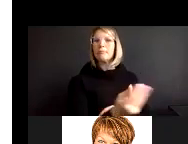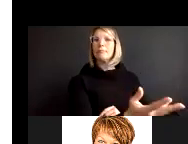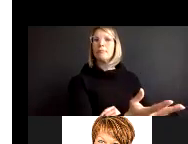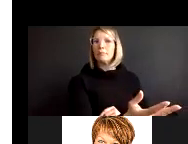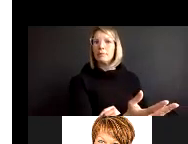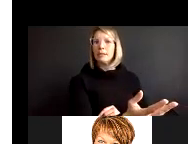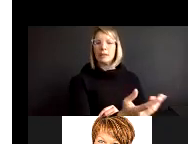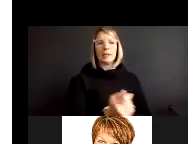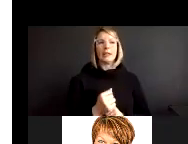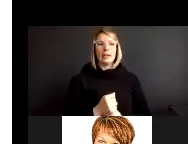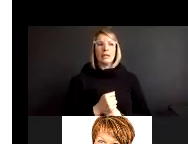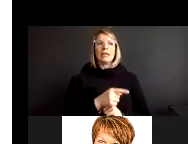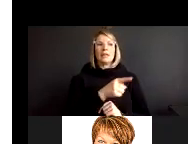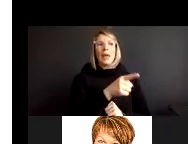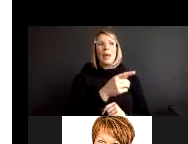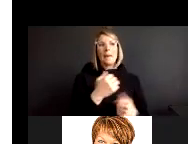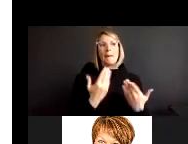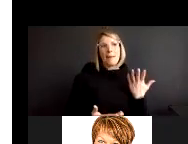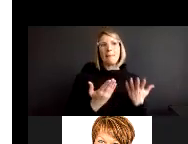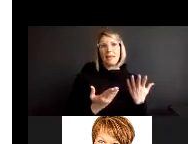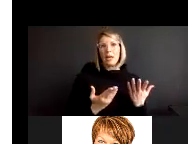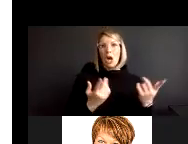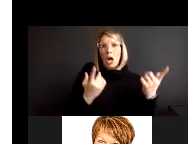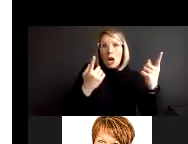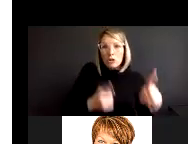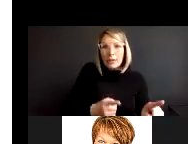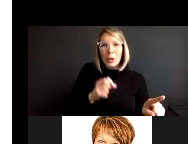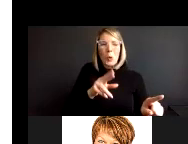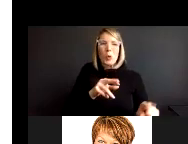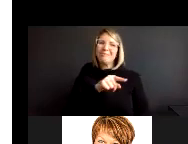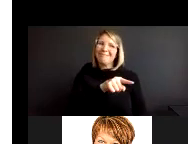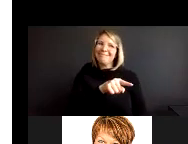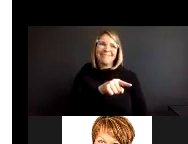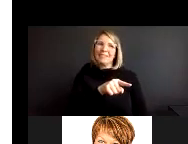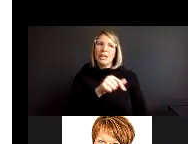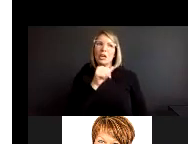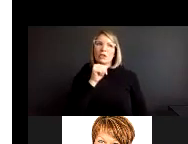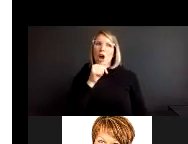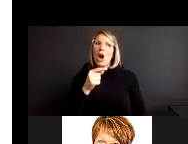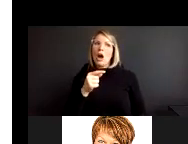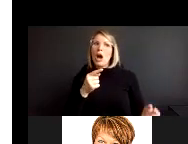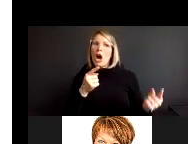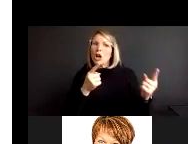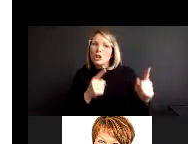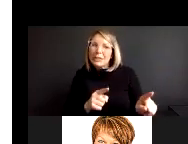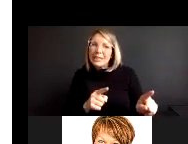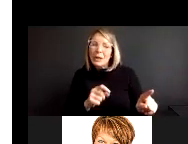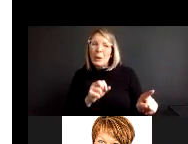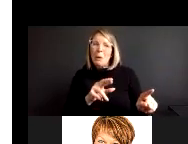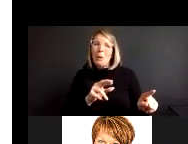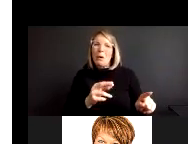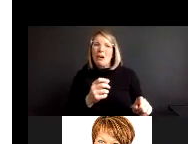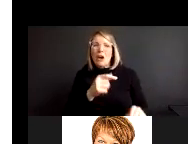to assent or lack of disagreement. So the individual may not 100% understand, but they're